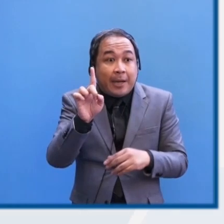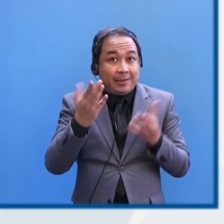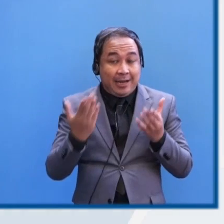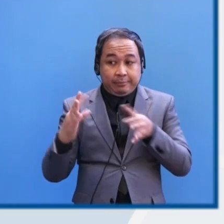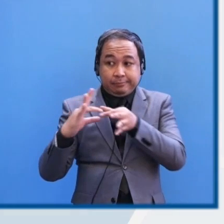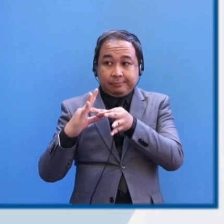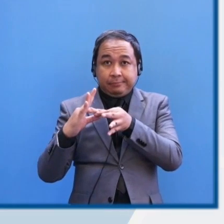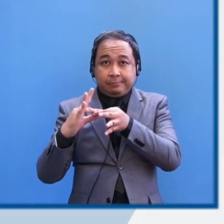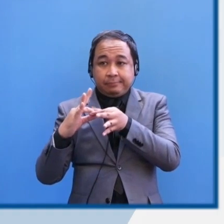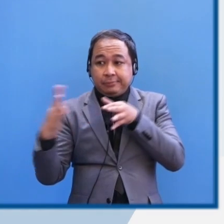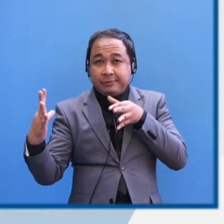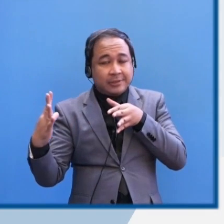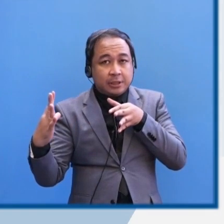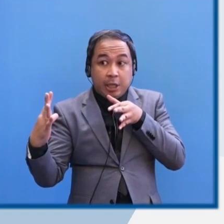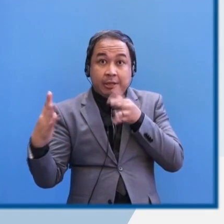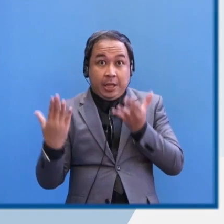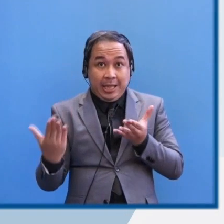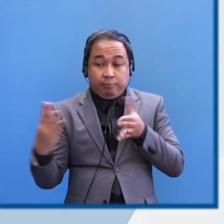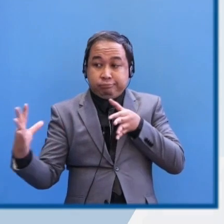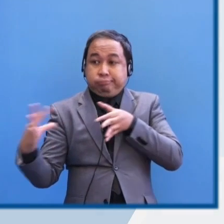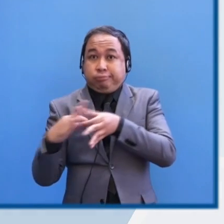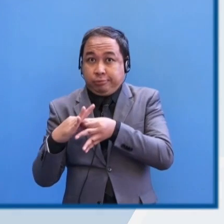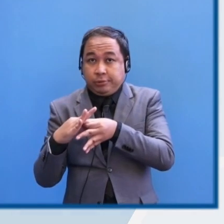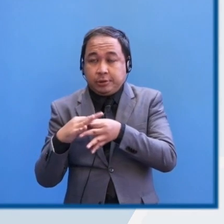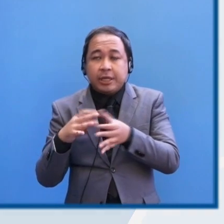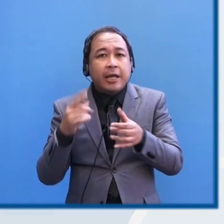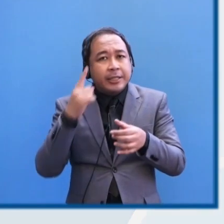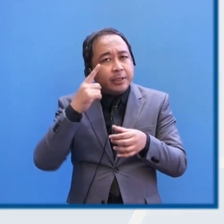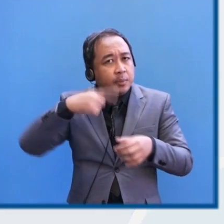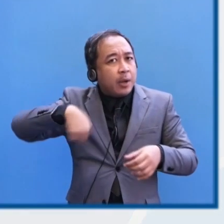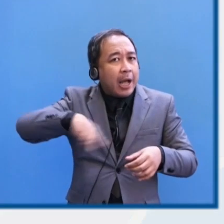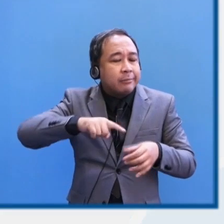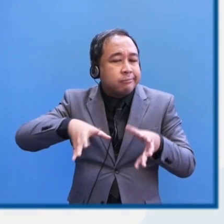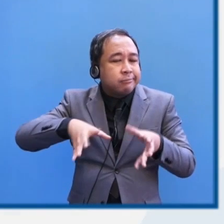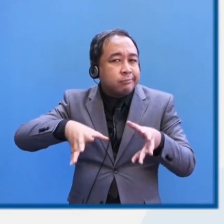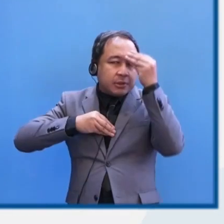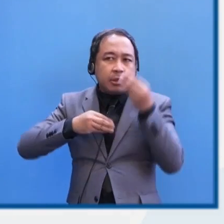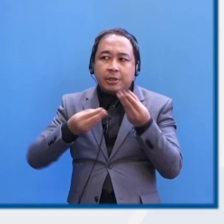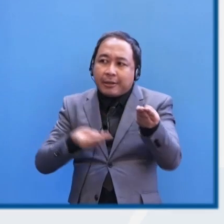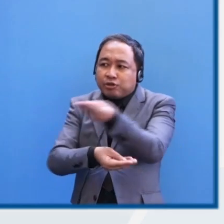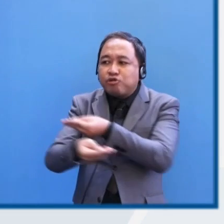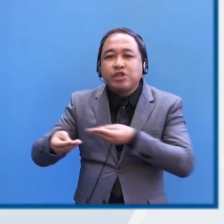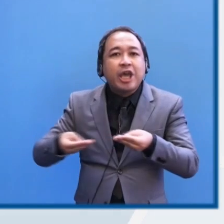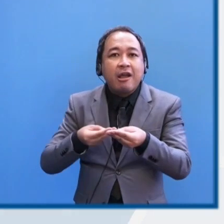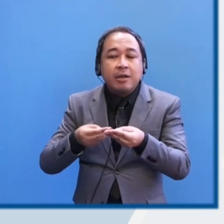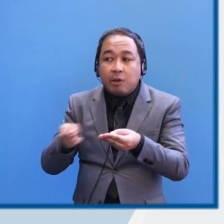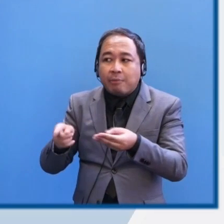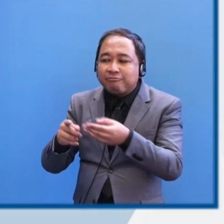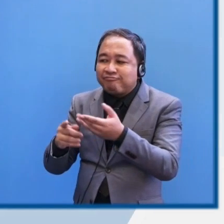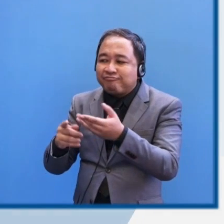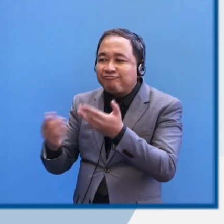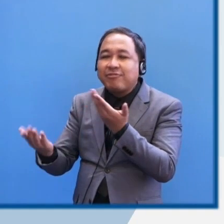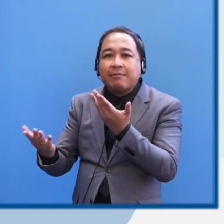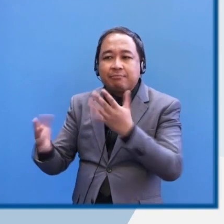everyone to learn how to share and everyone to learn how to accept. And